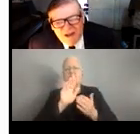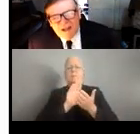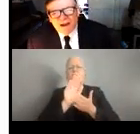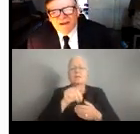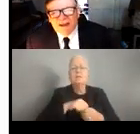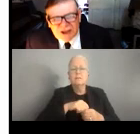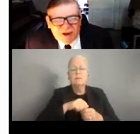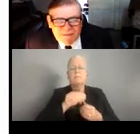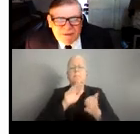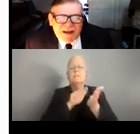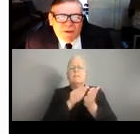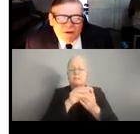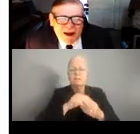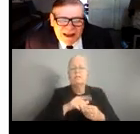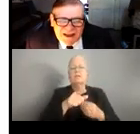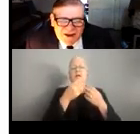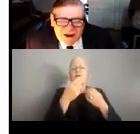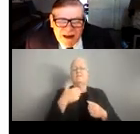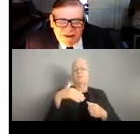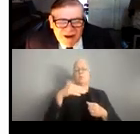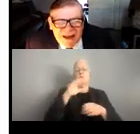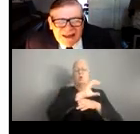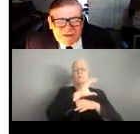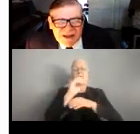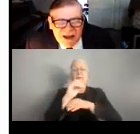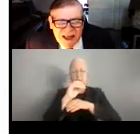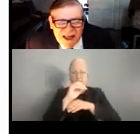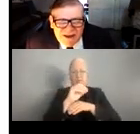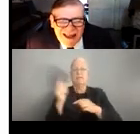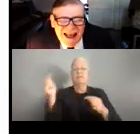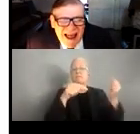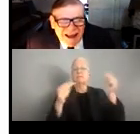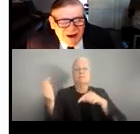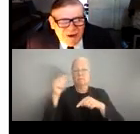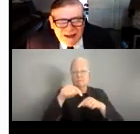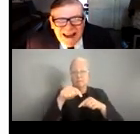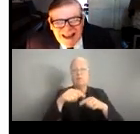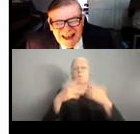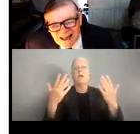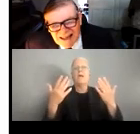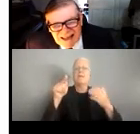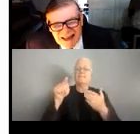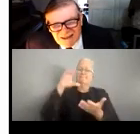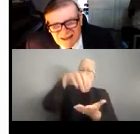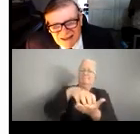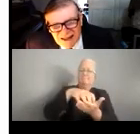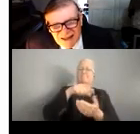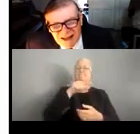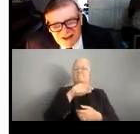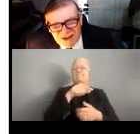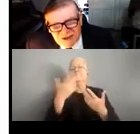of multinational companies operating into Europe have located themselves there, so their economic gets